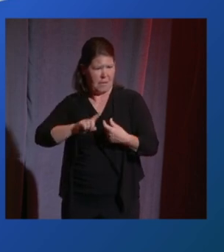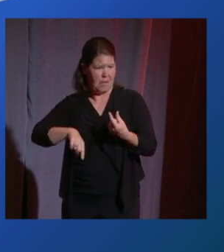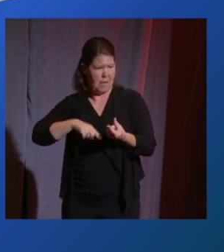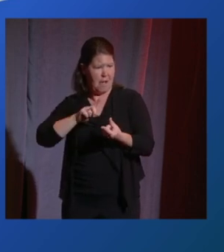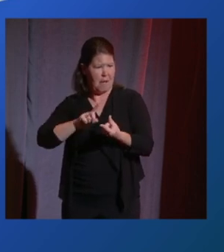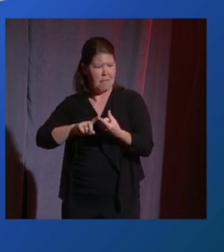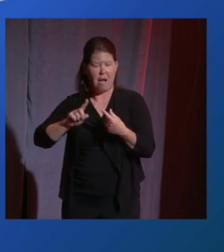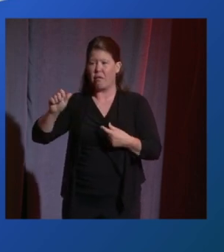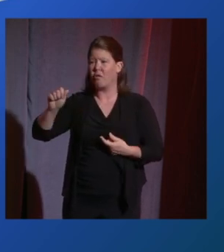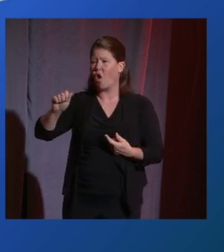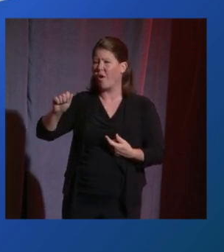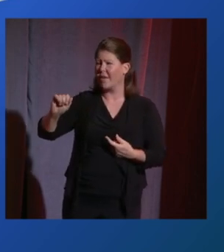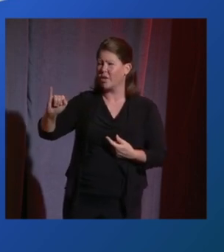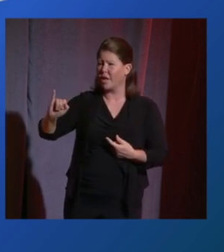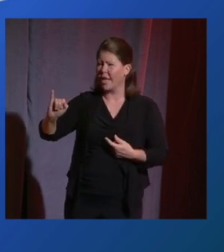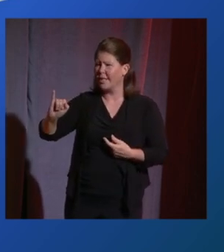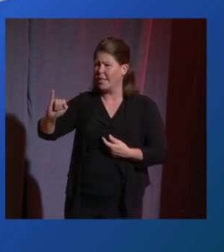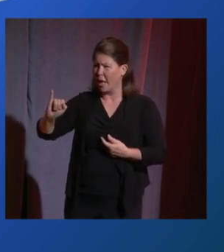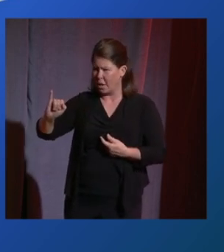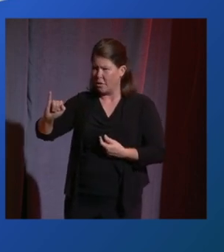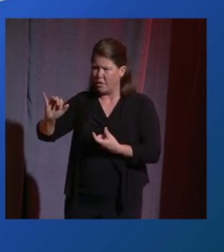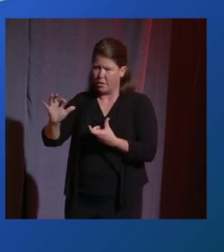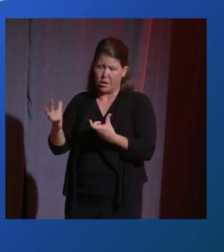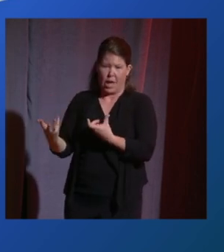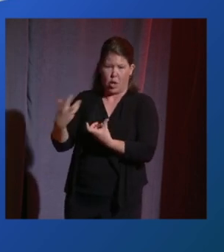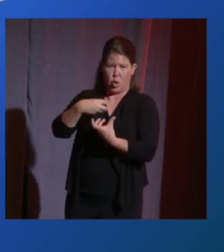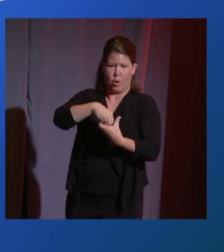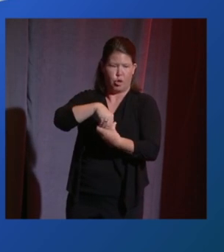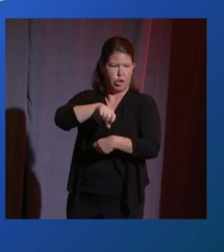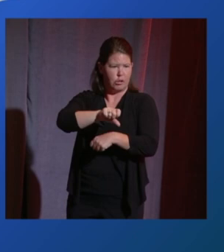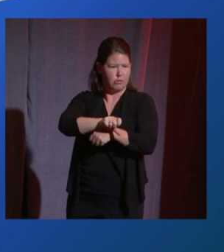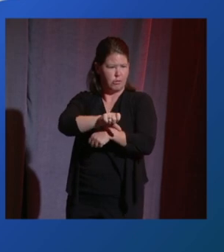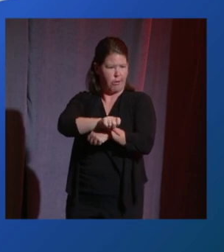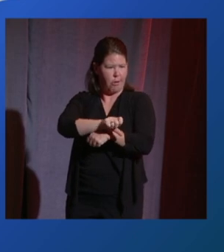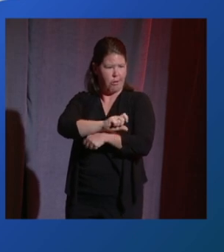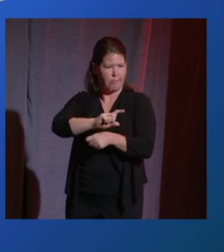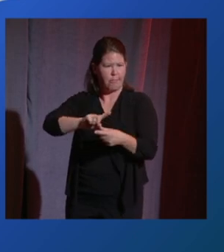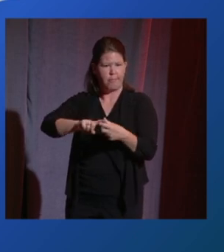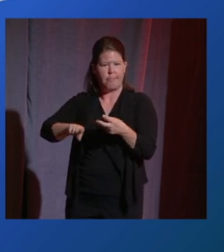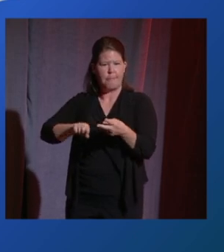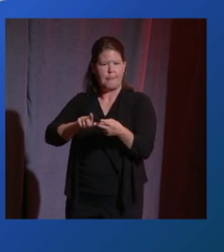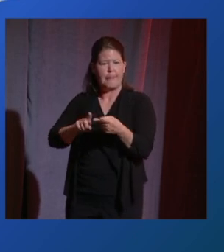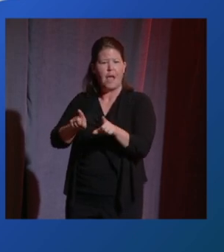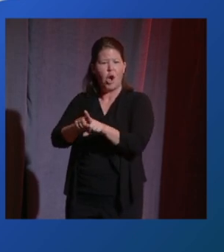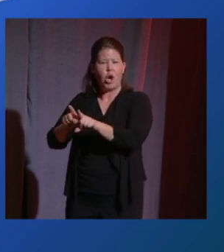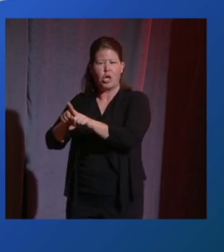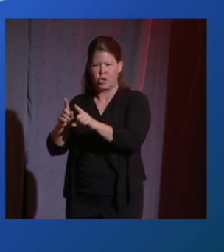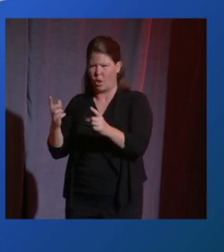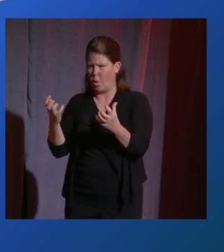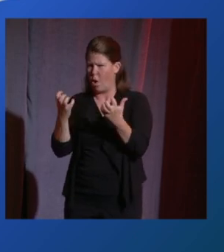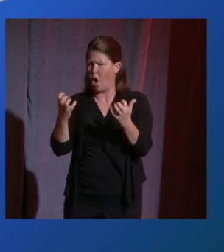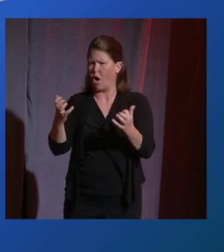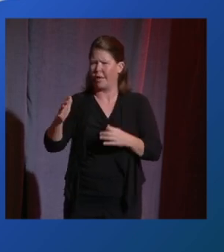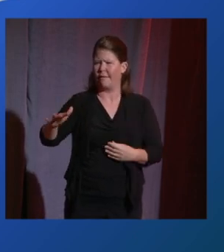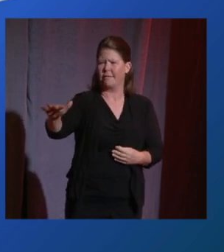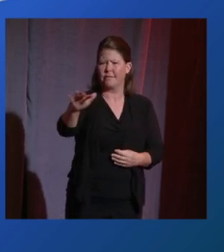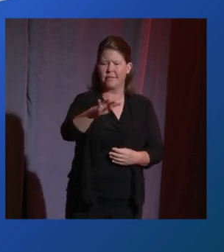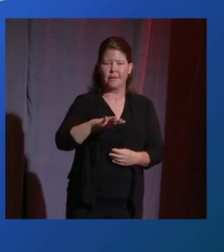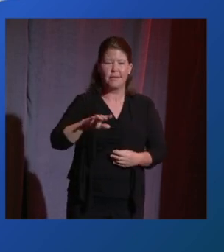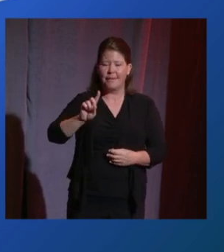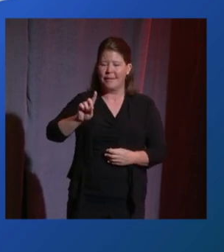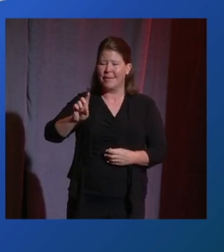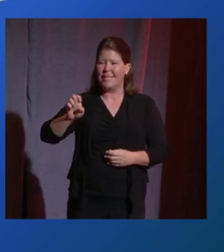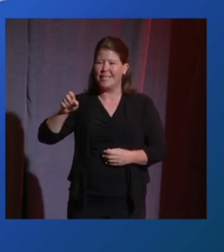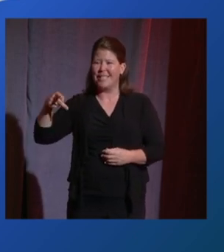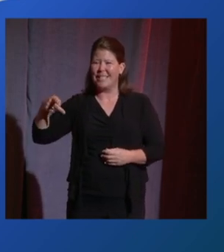artificial intelligence um and also a similar from the audience um how will deep learning and artificial